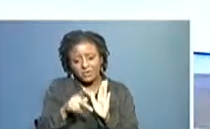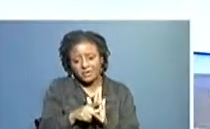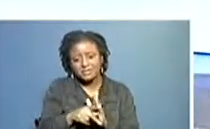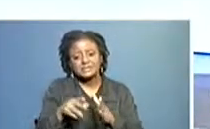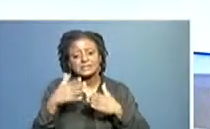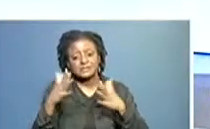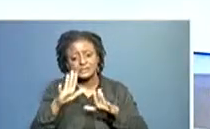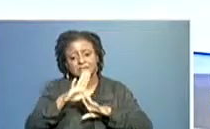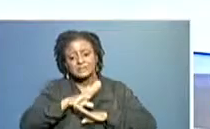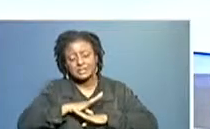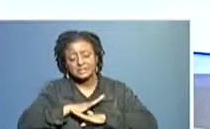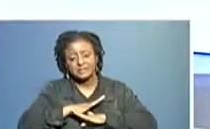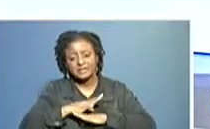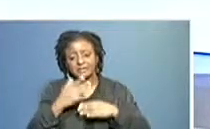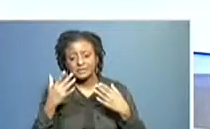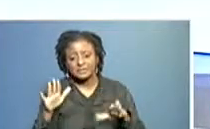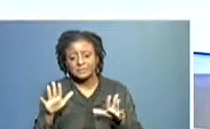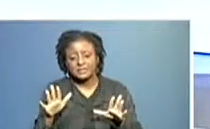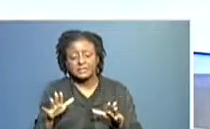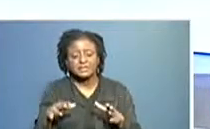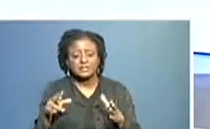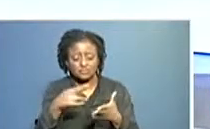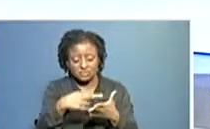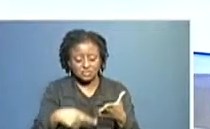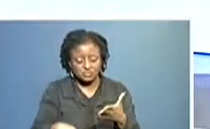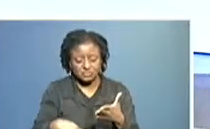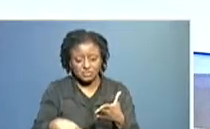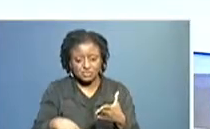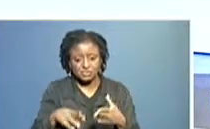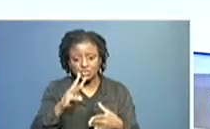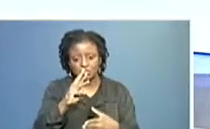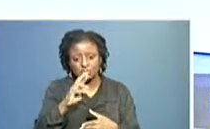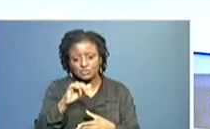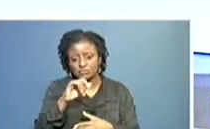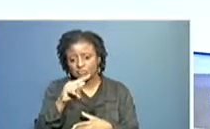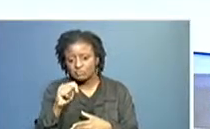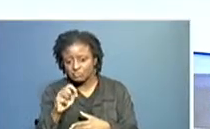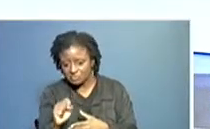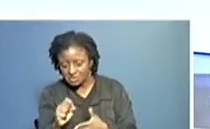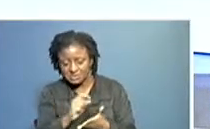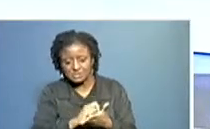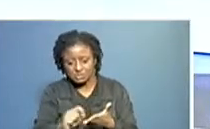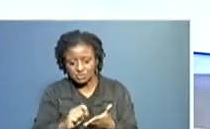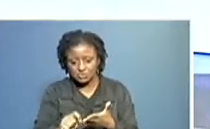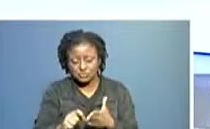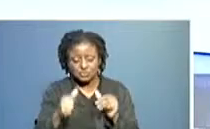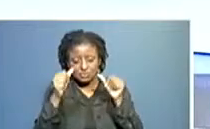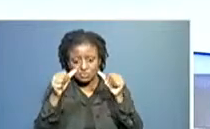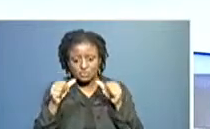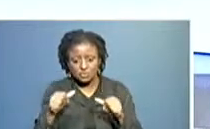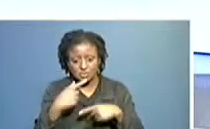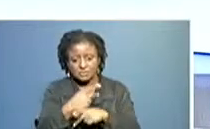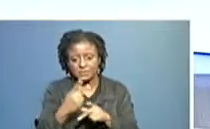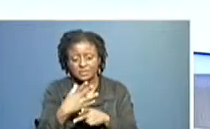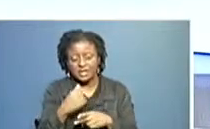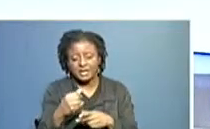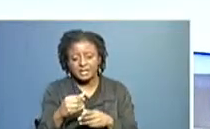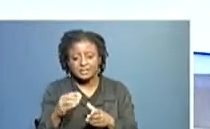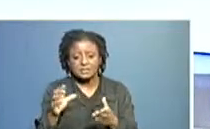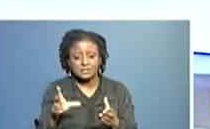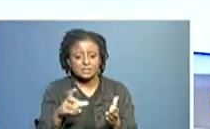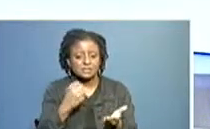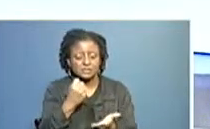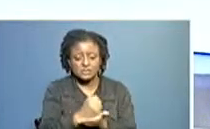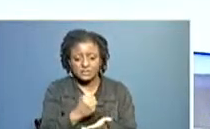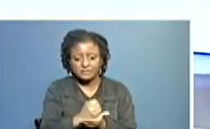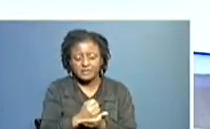satisfied, namely completed registration, writs issued, notices published, and certified copies available for distribution.